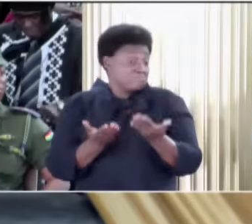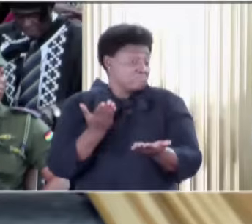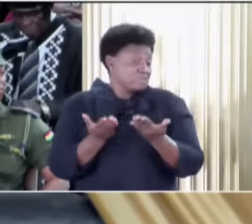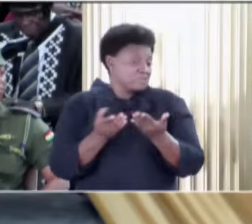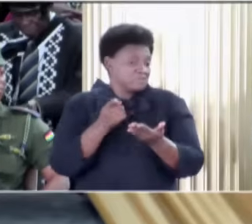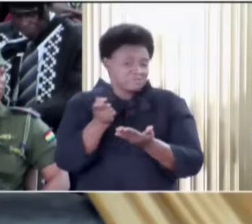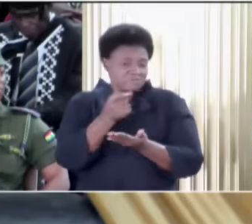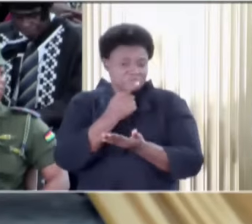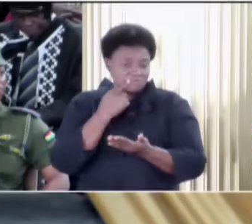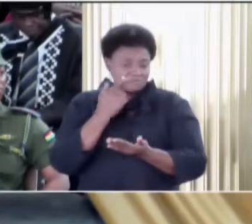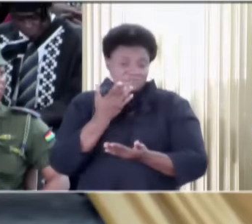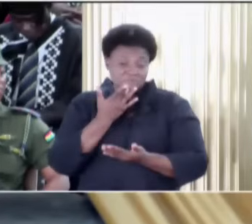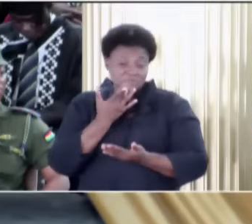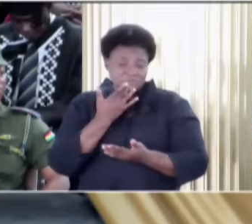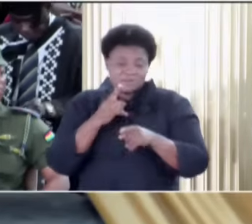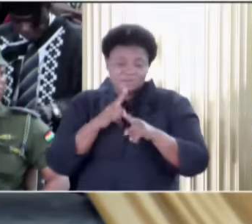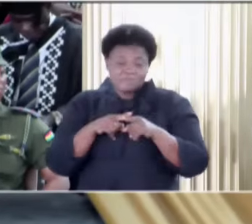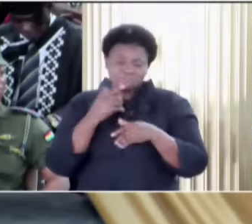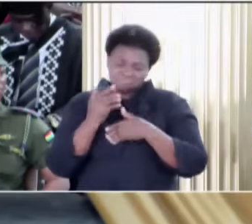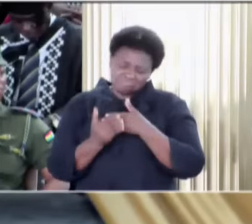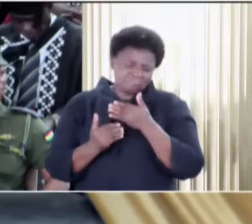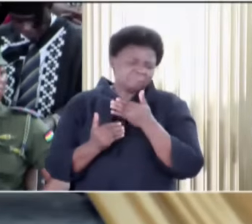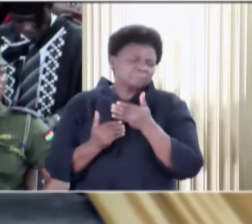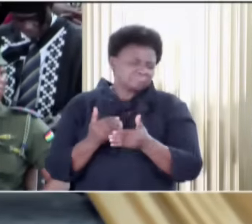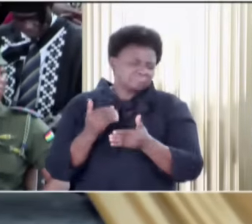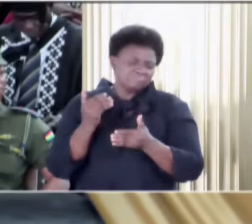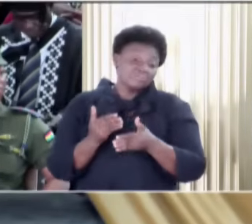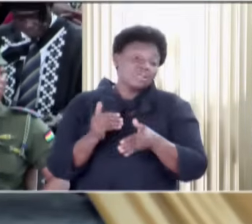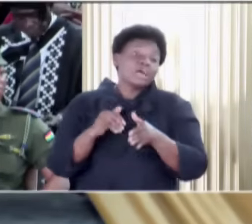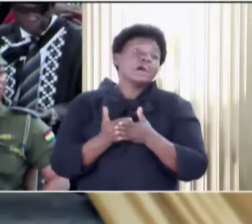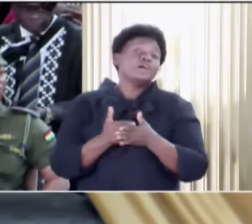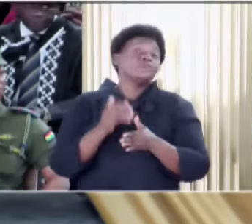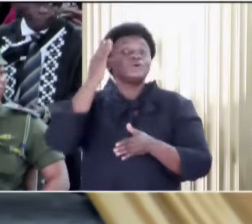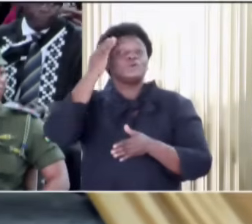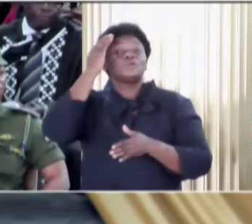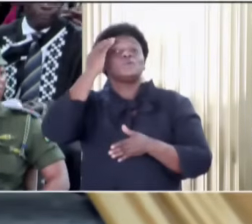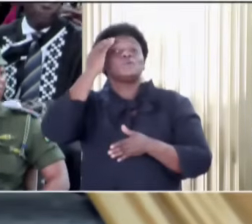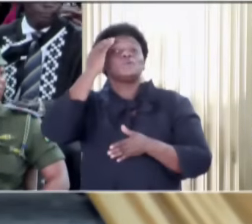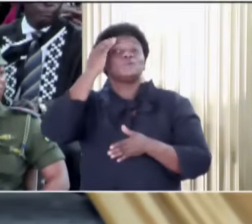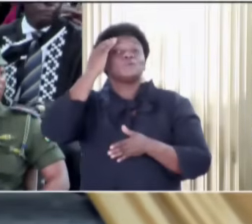failure looming, but we keep on moving. How did I do?